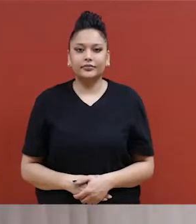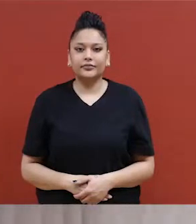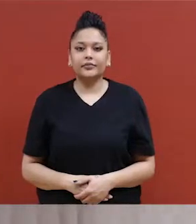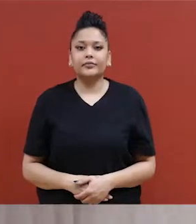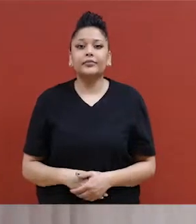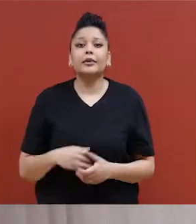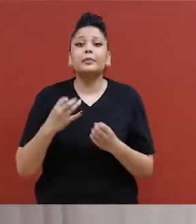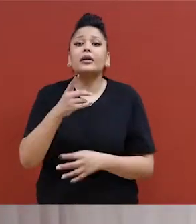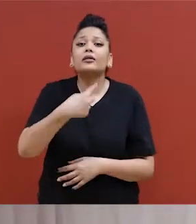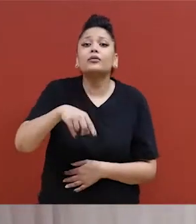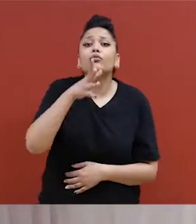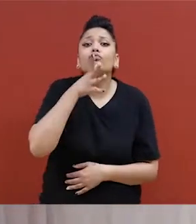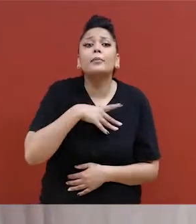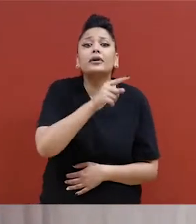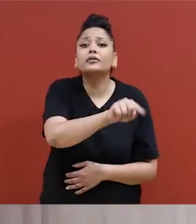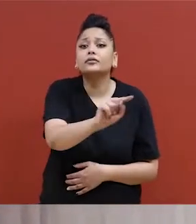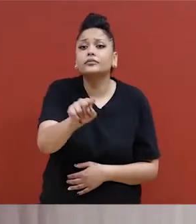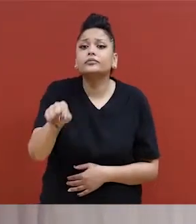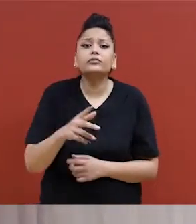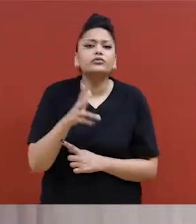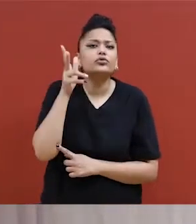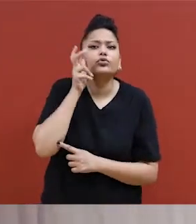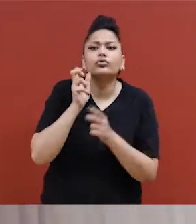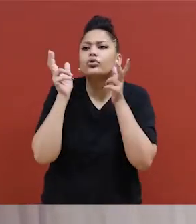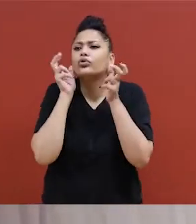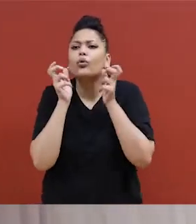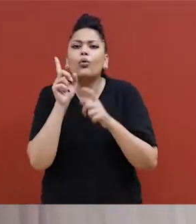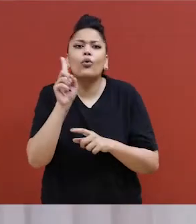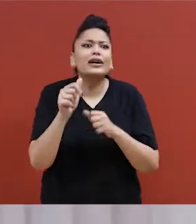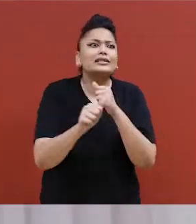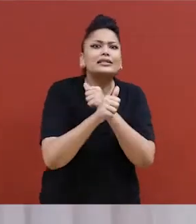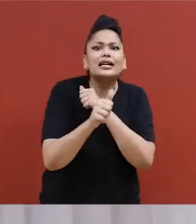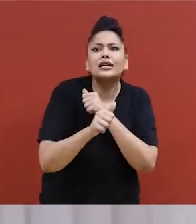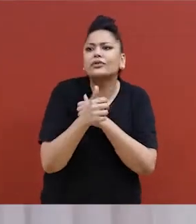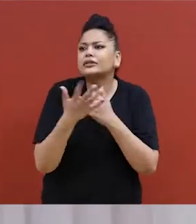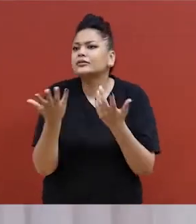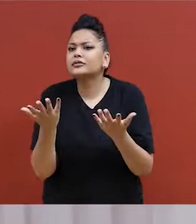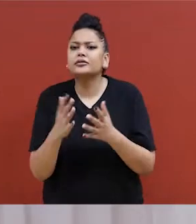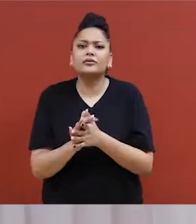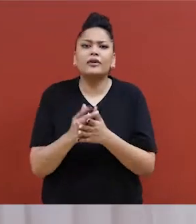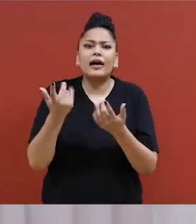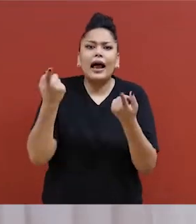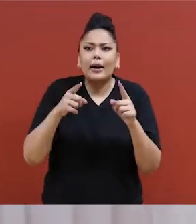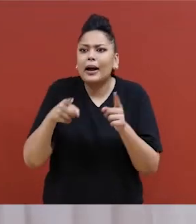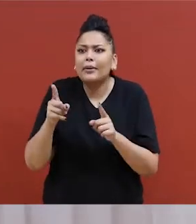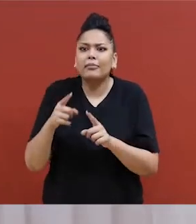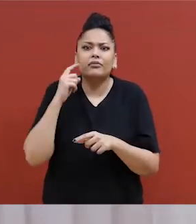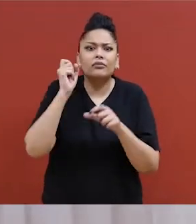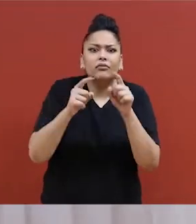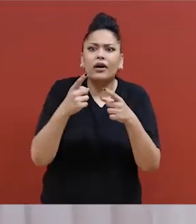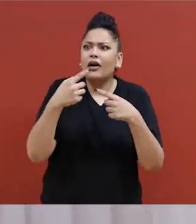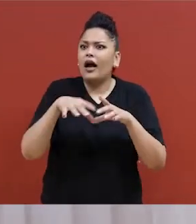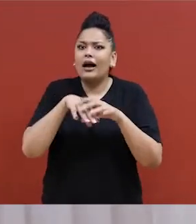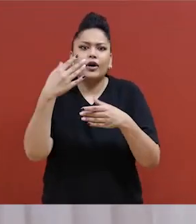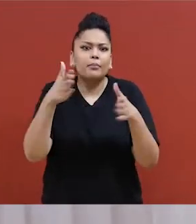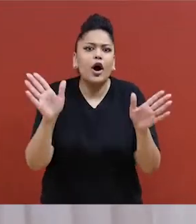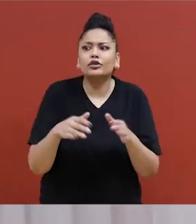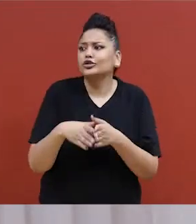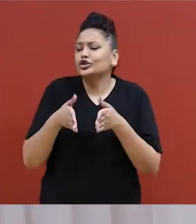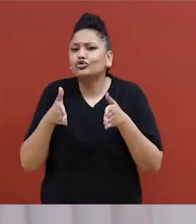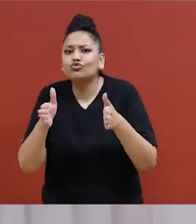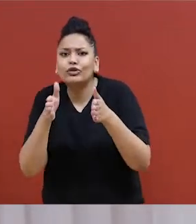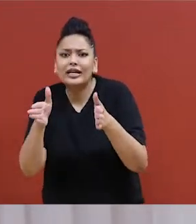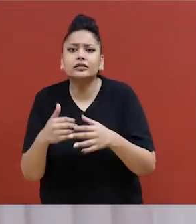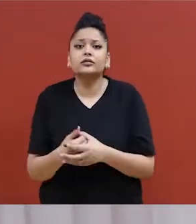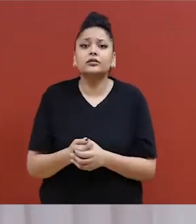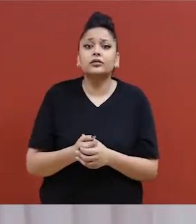Lots of us as women have been told the most dangerous place for us to be is on the street or out in public. And while